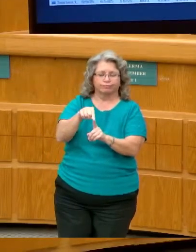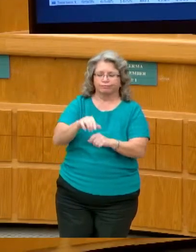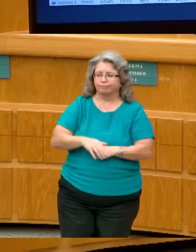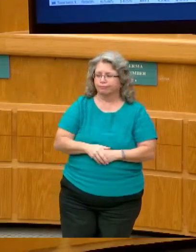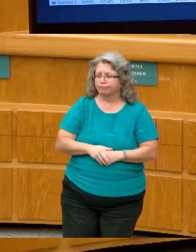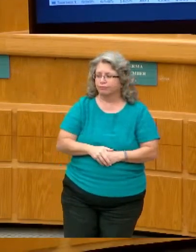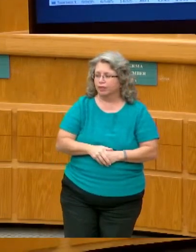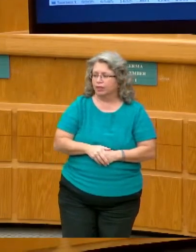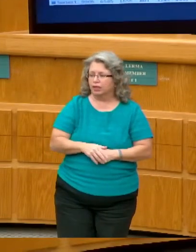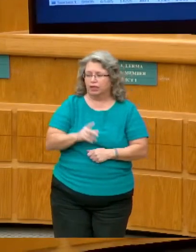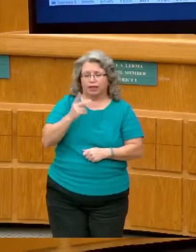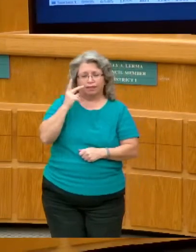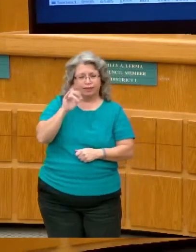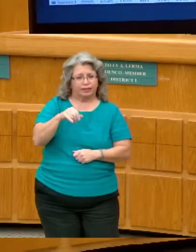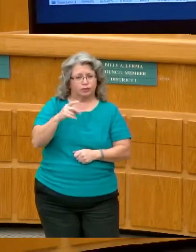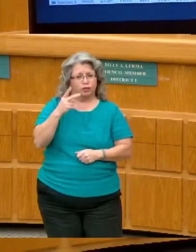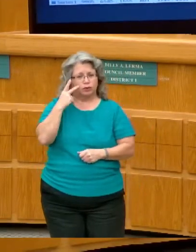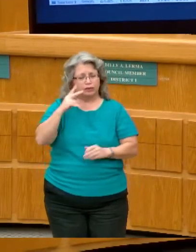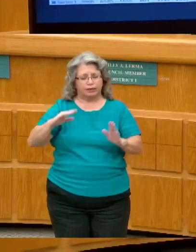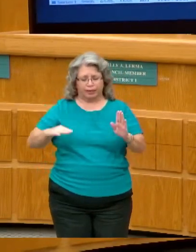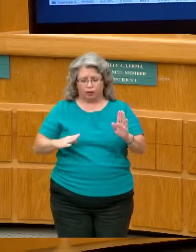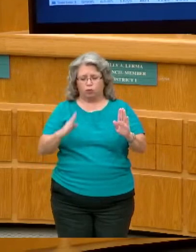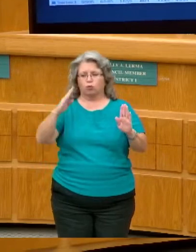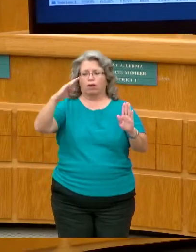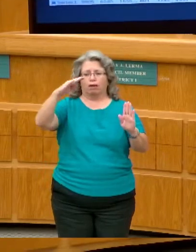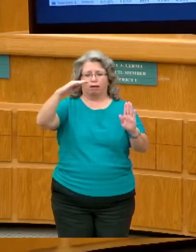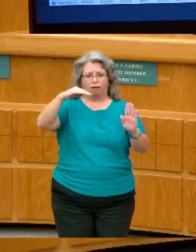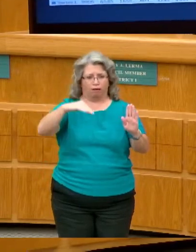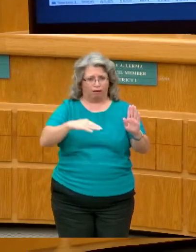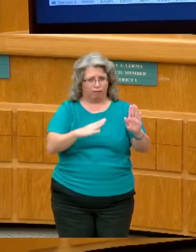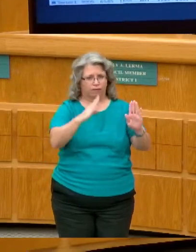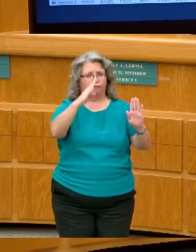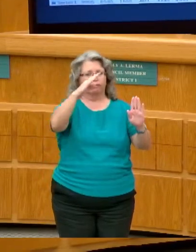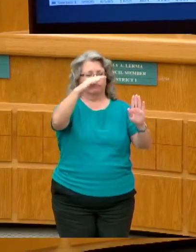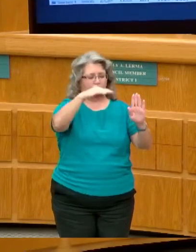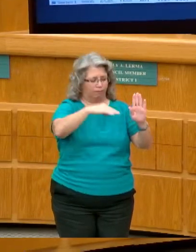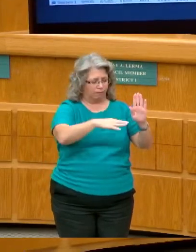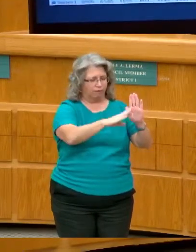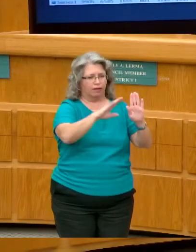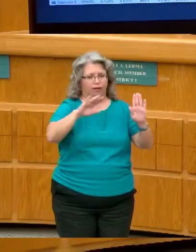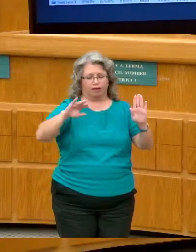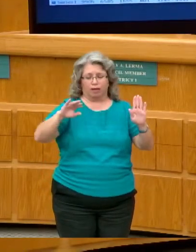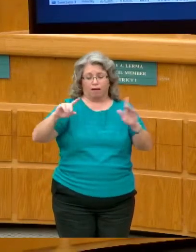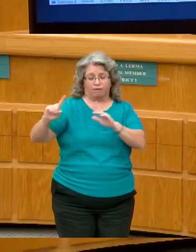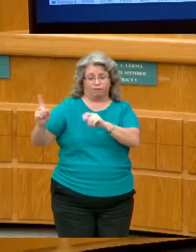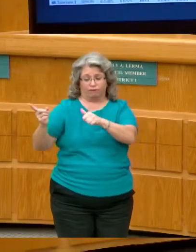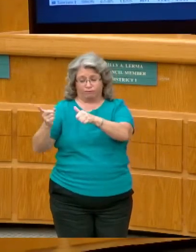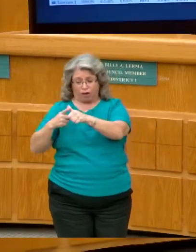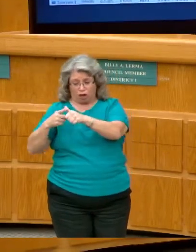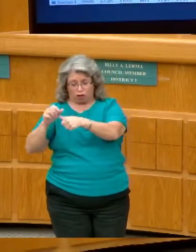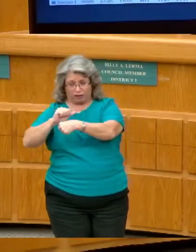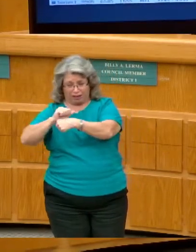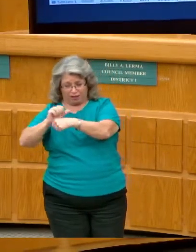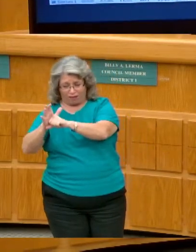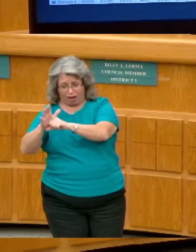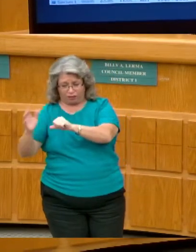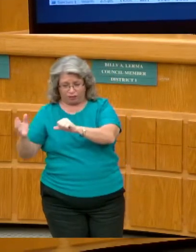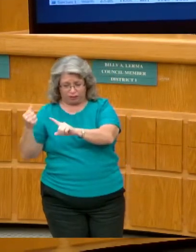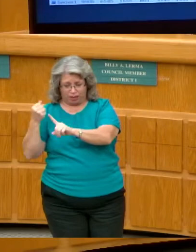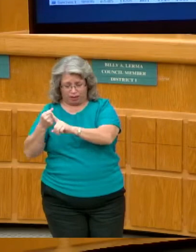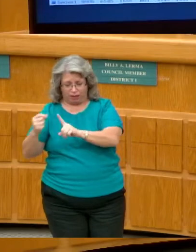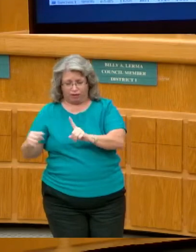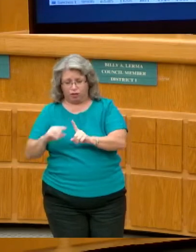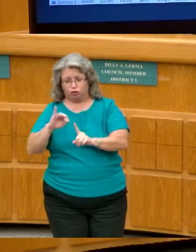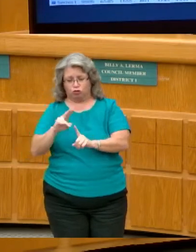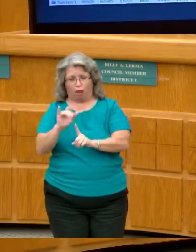in 2020, you saw the wave in July with the original virus, and then you saw the next wave. There